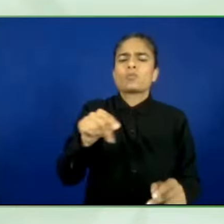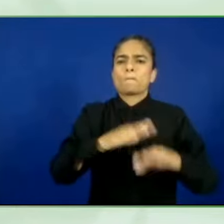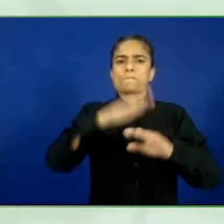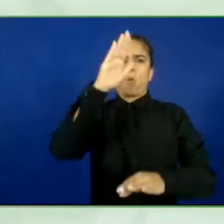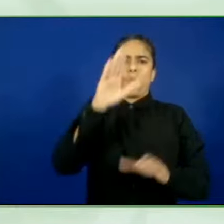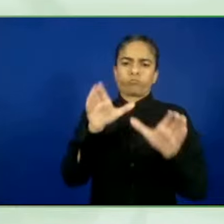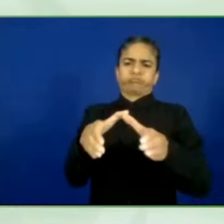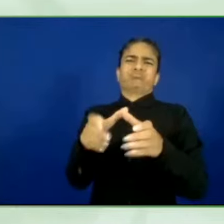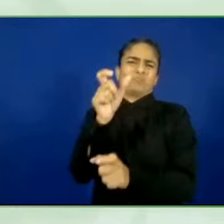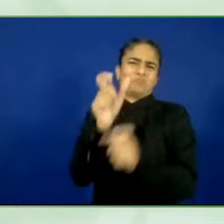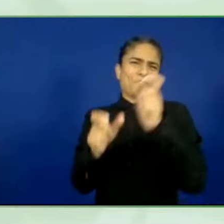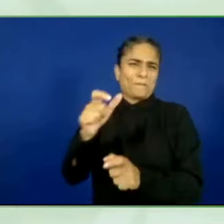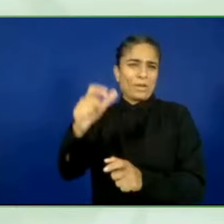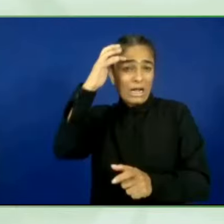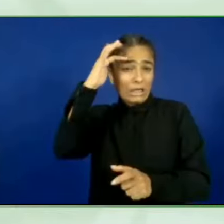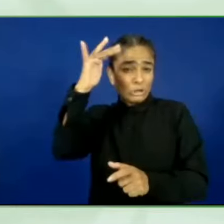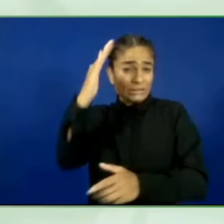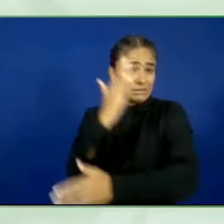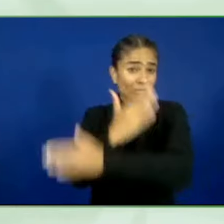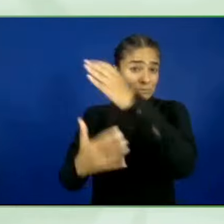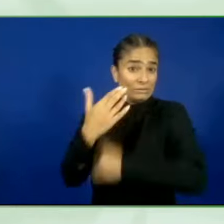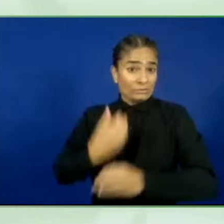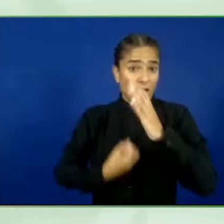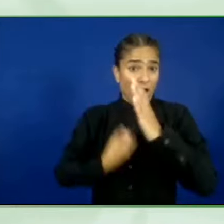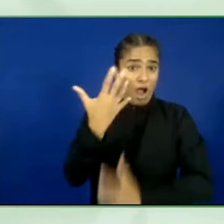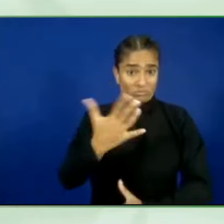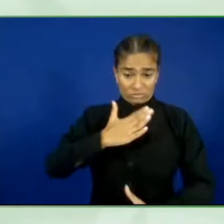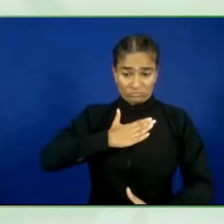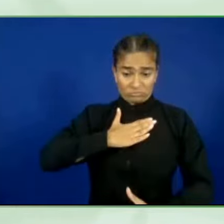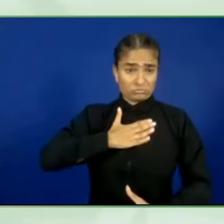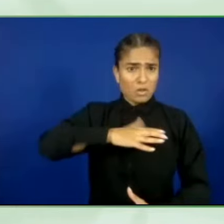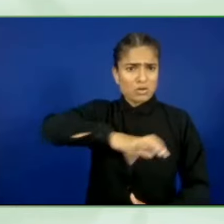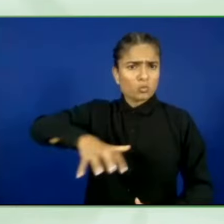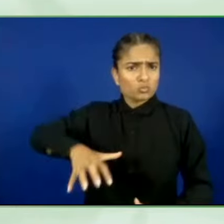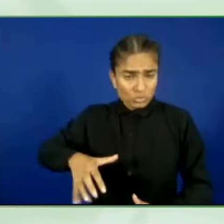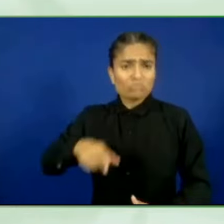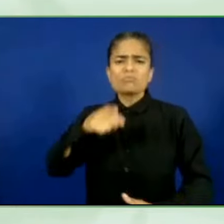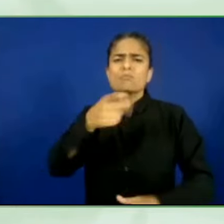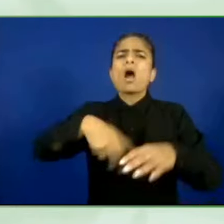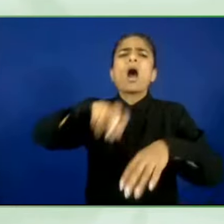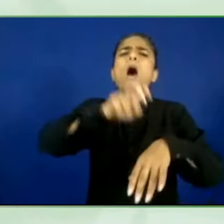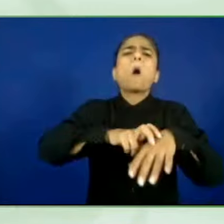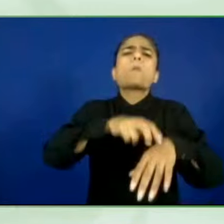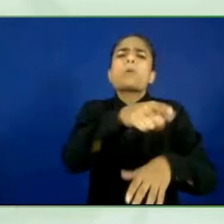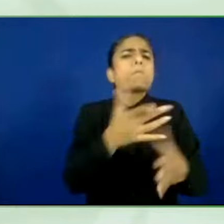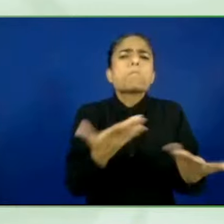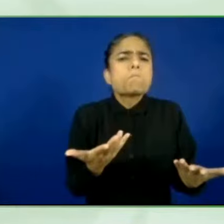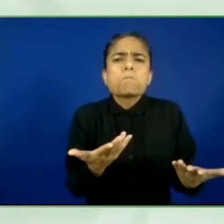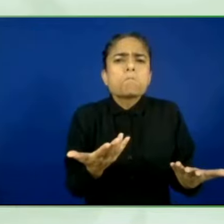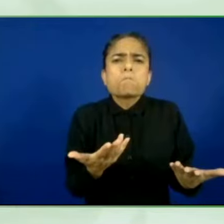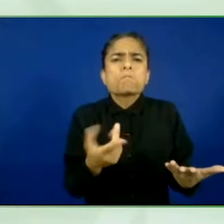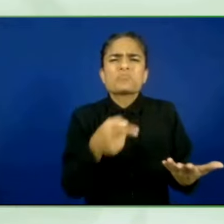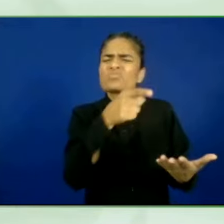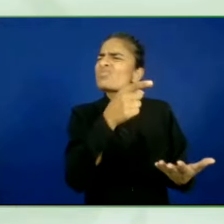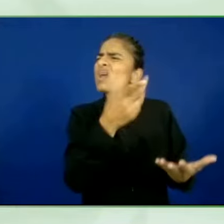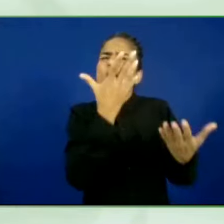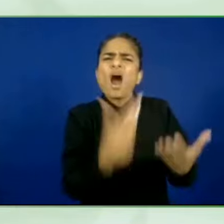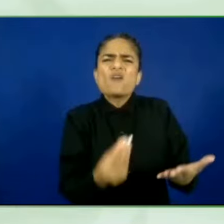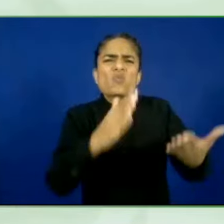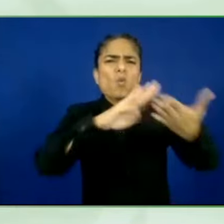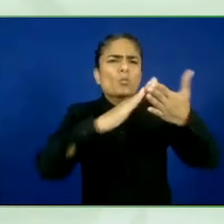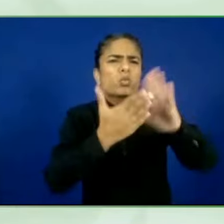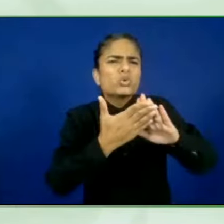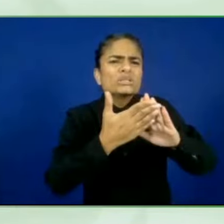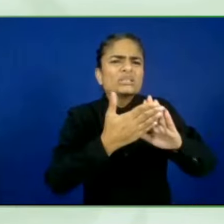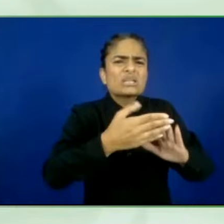locality. So what happens in Ireland, there's these things called community employment schemes, which allows